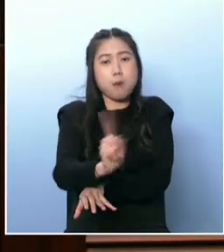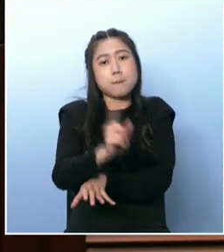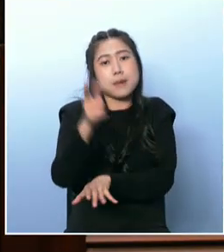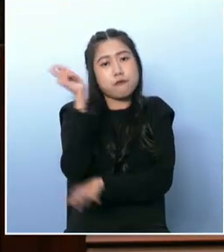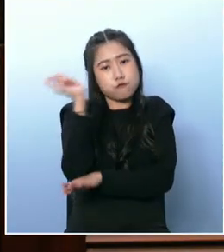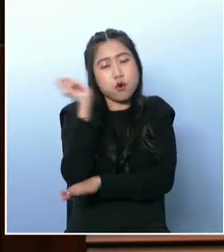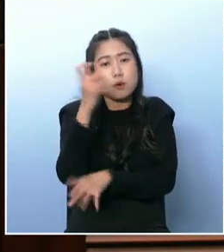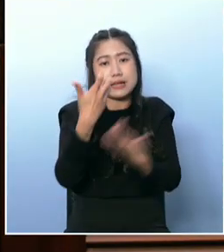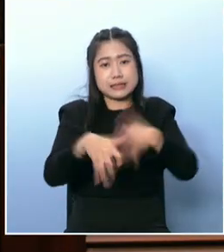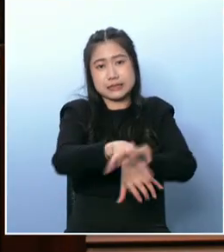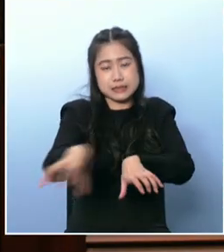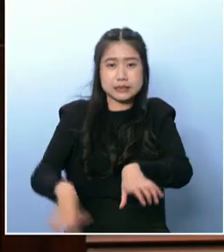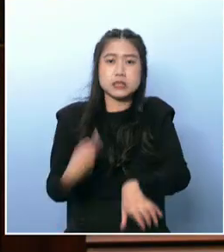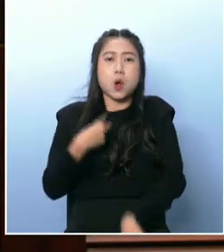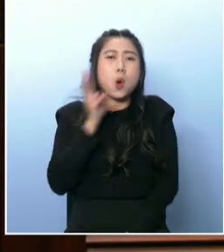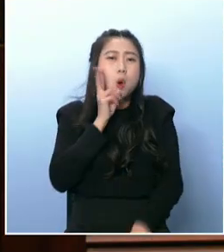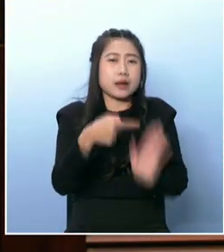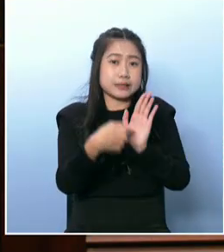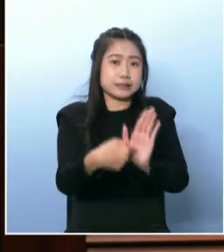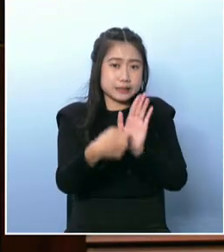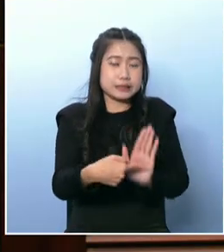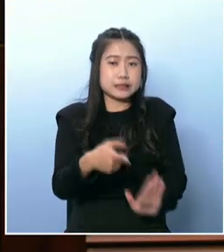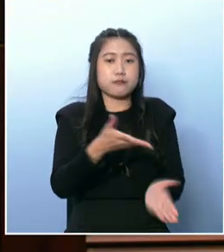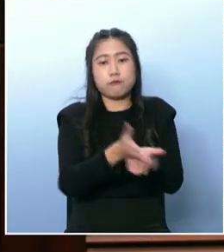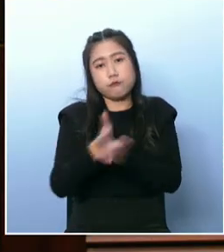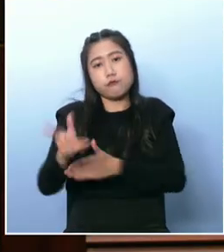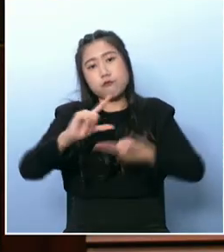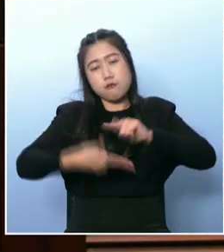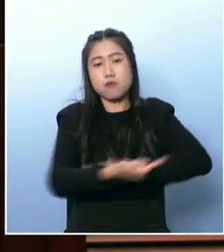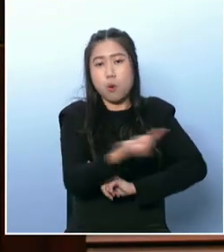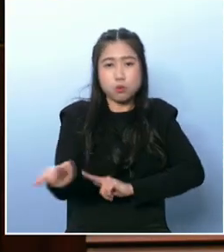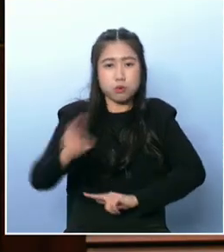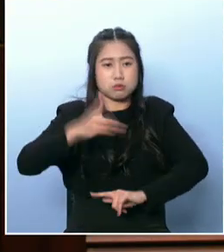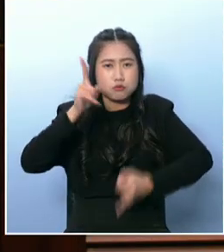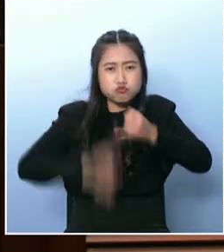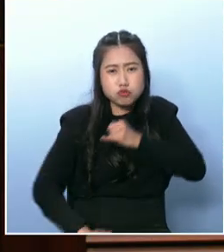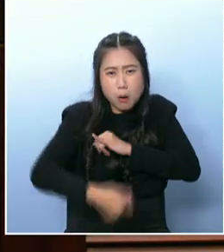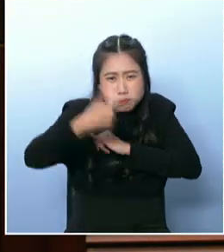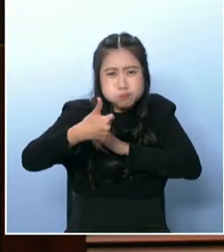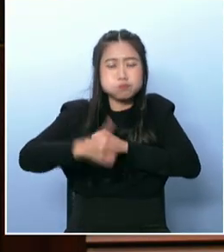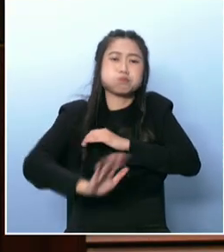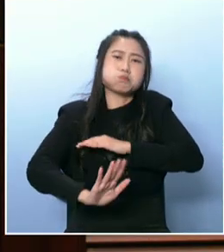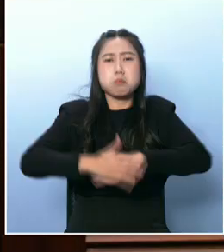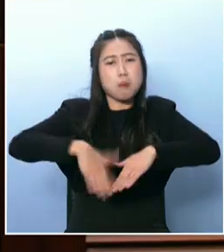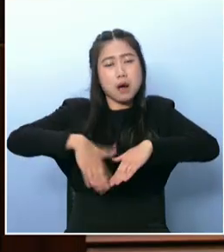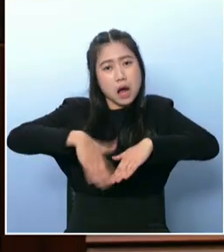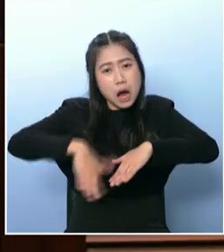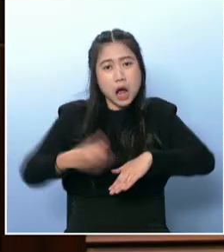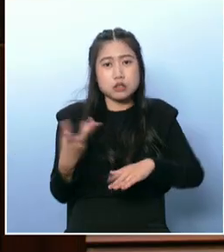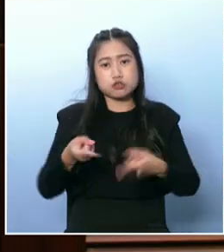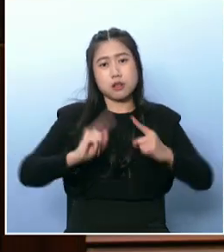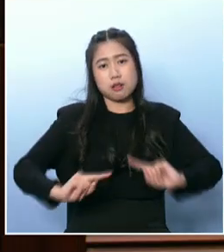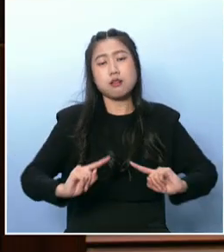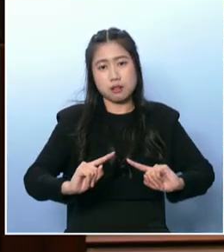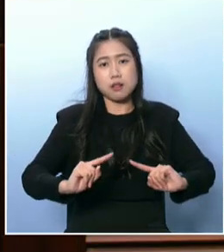sector. Well, I just want to quote a few examples because we have a lot of proposals,